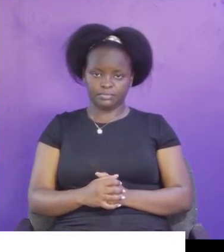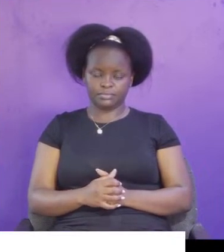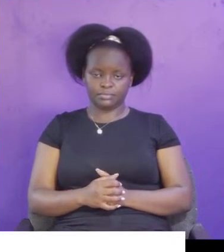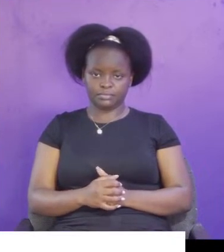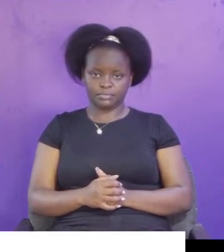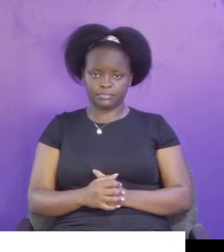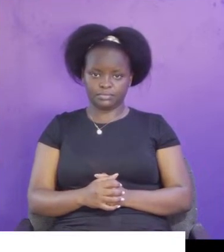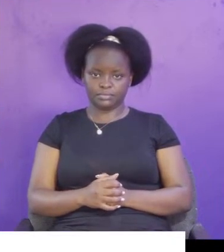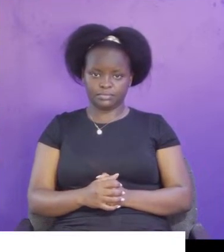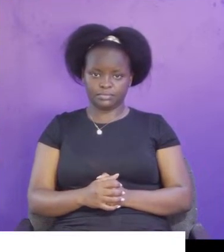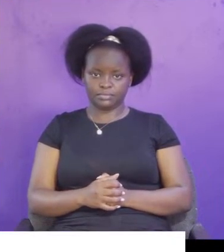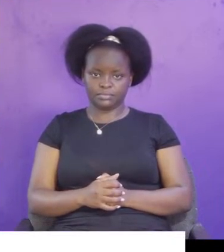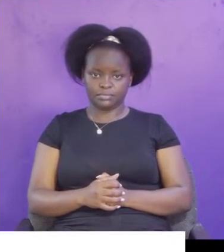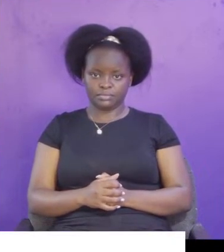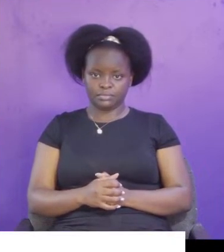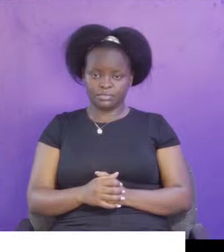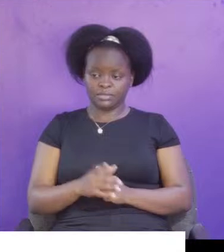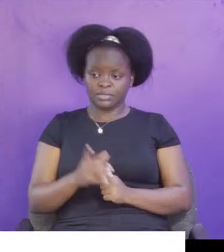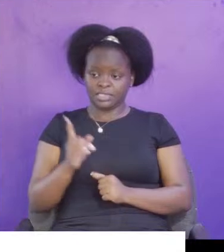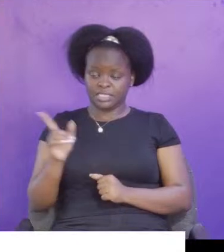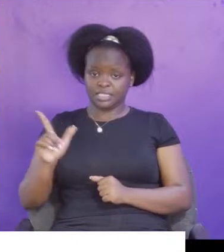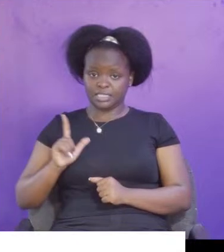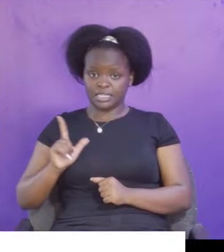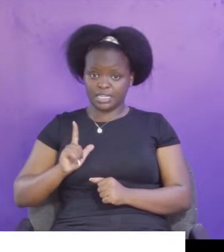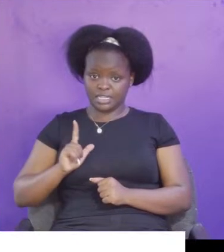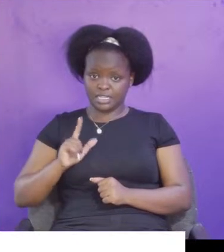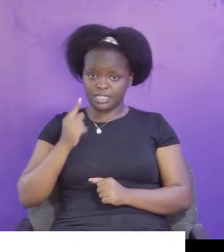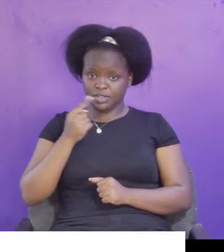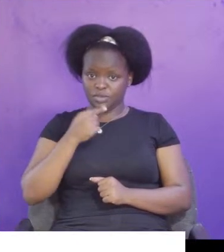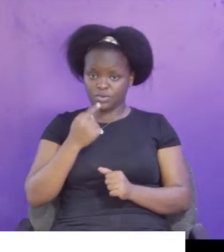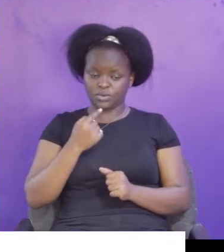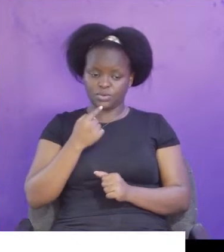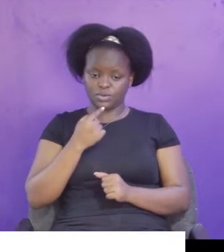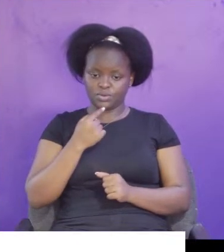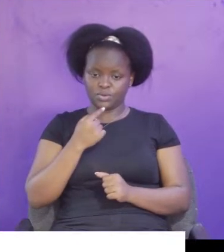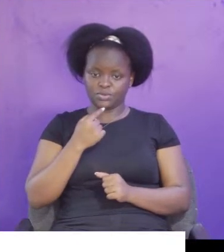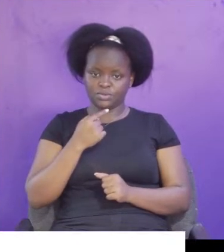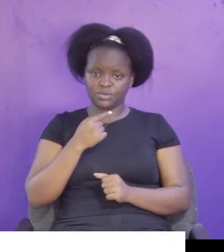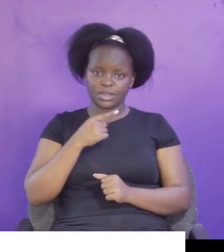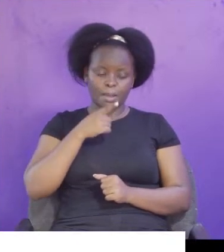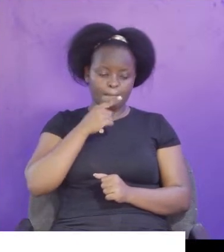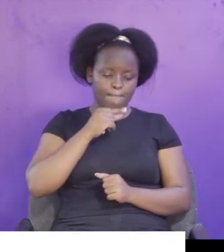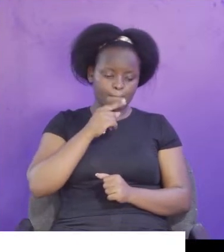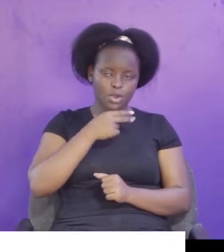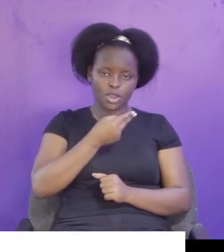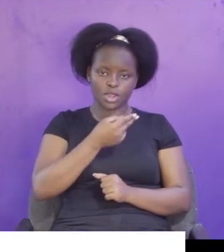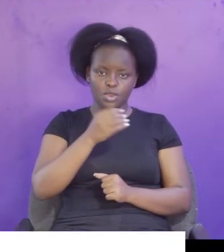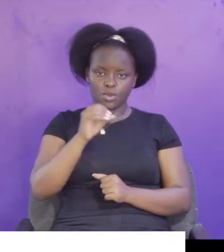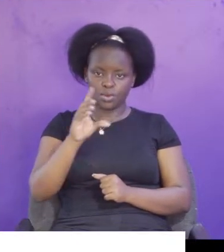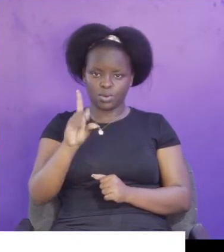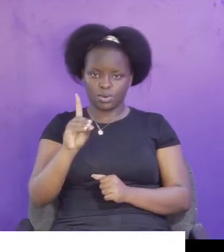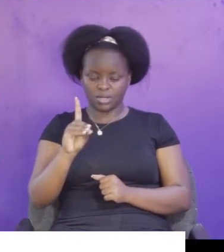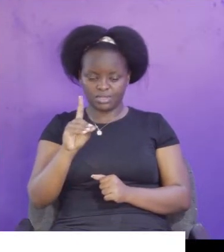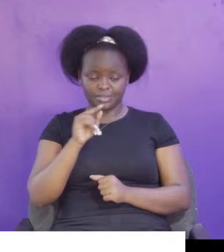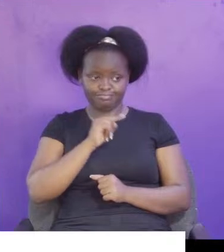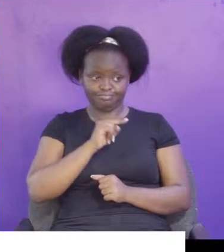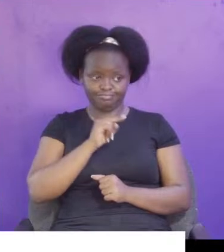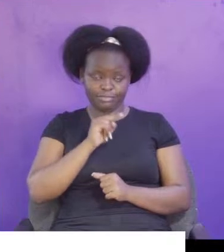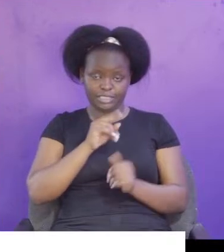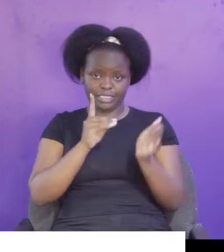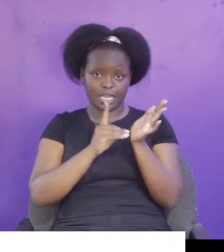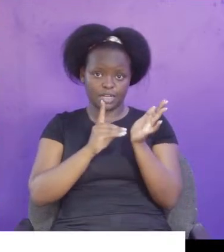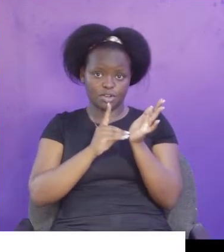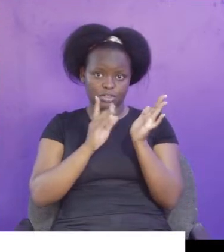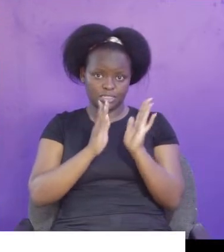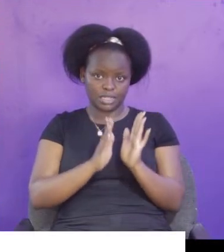This is the lady who took me out of boyhood. She is a doctor. She is